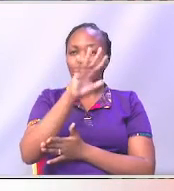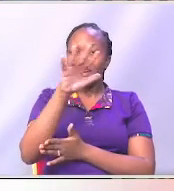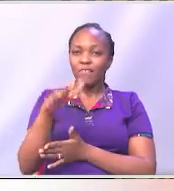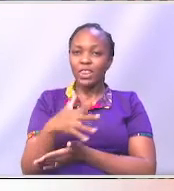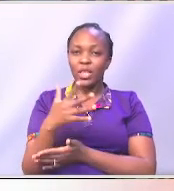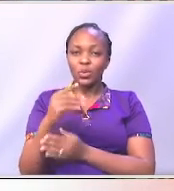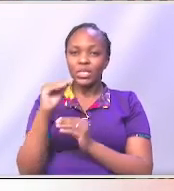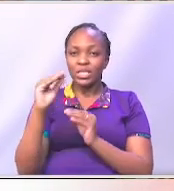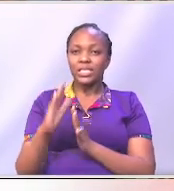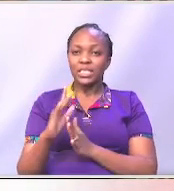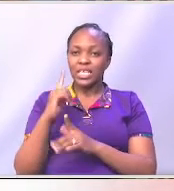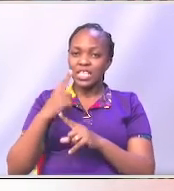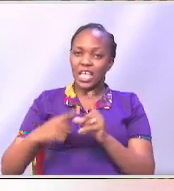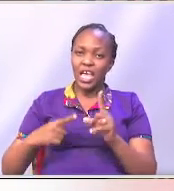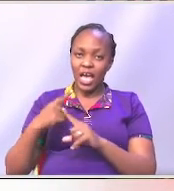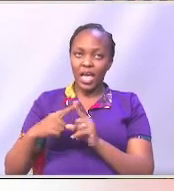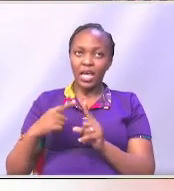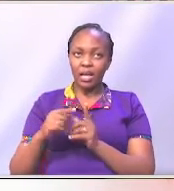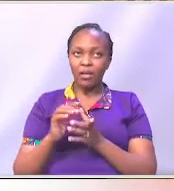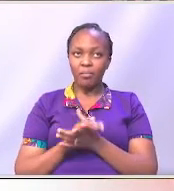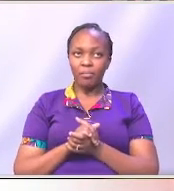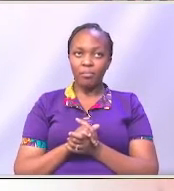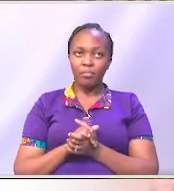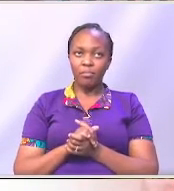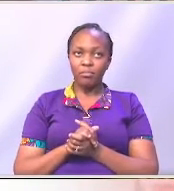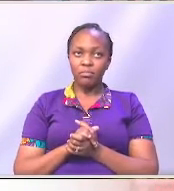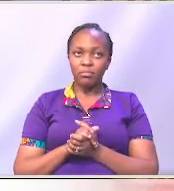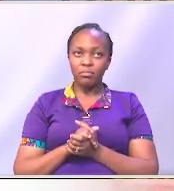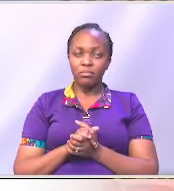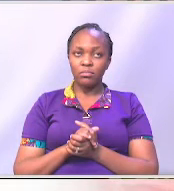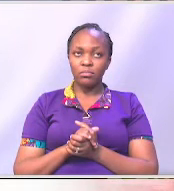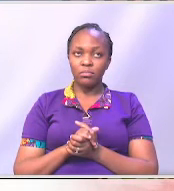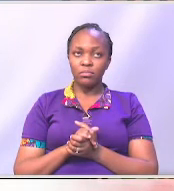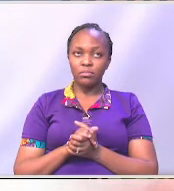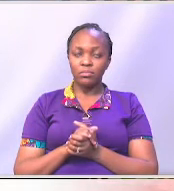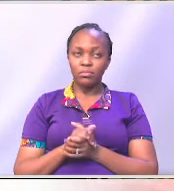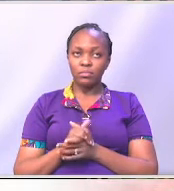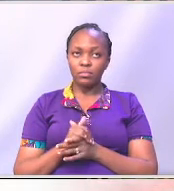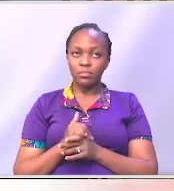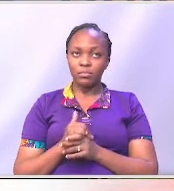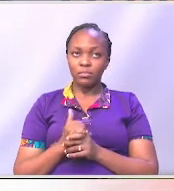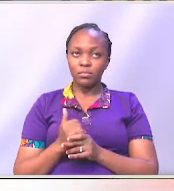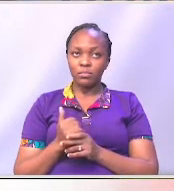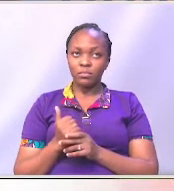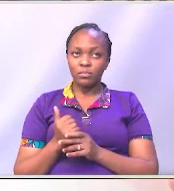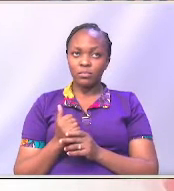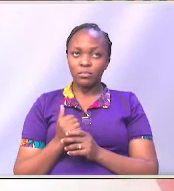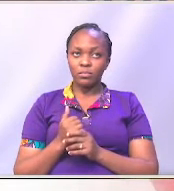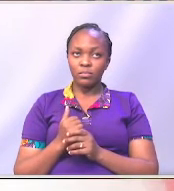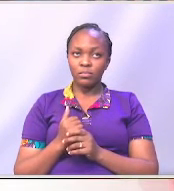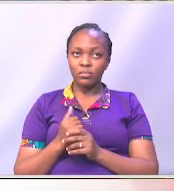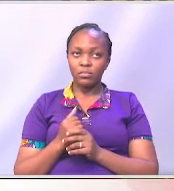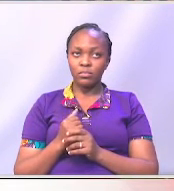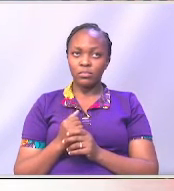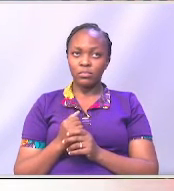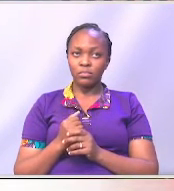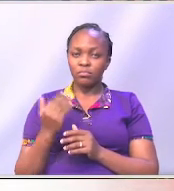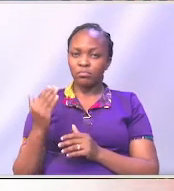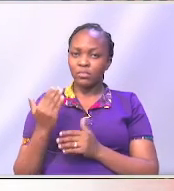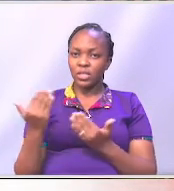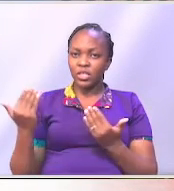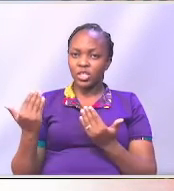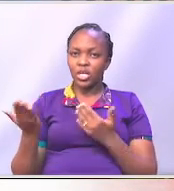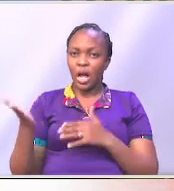They think it's the parents forcing them. Then we must become very innovative to keep them in schools. After they come back, they are coming back next